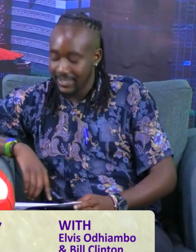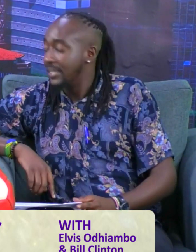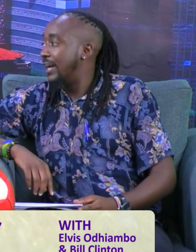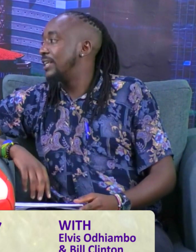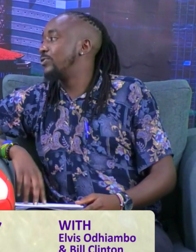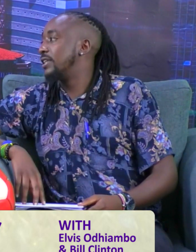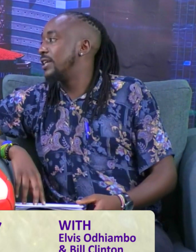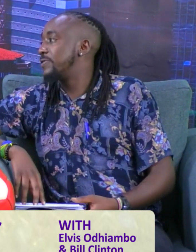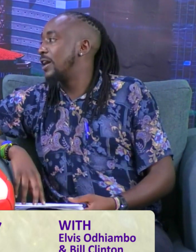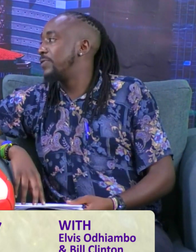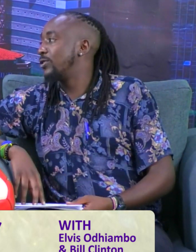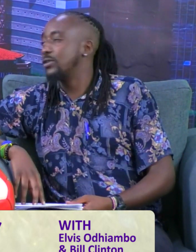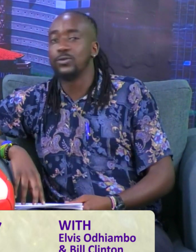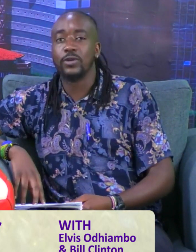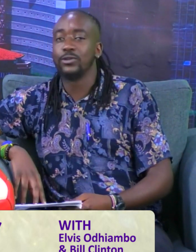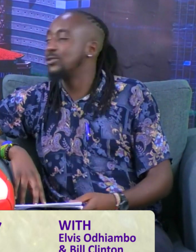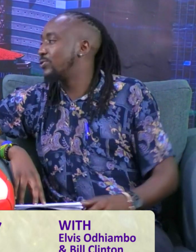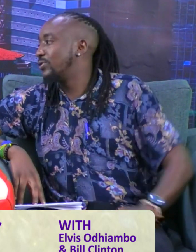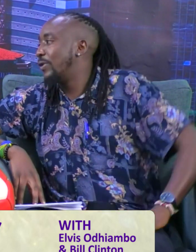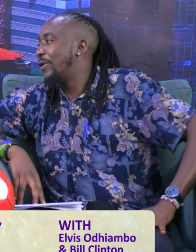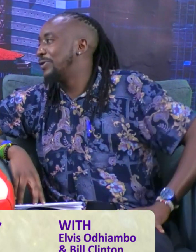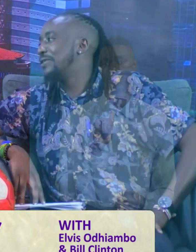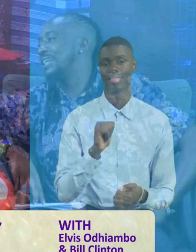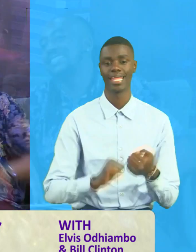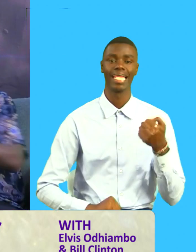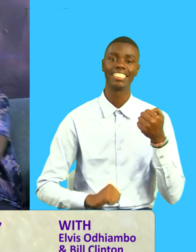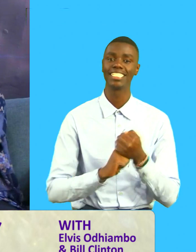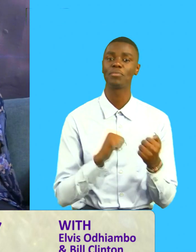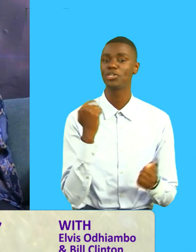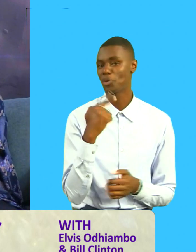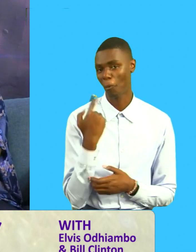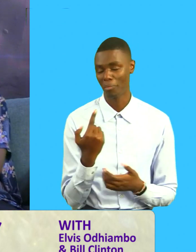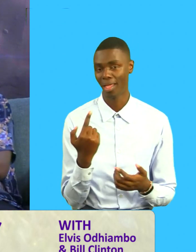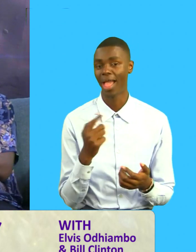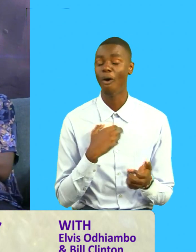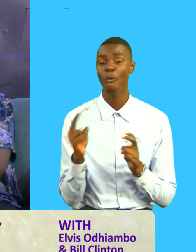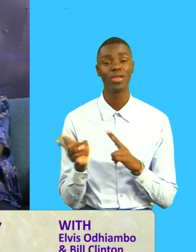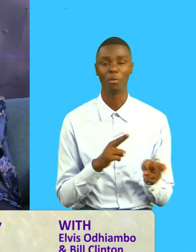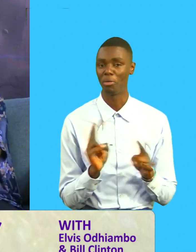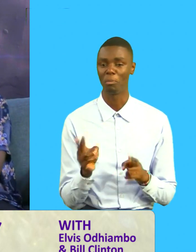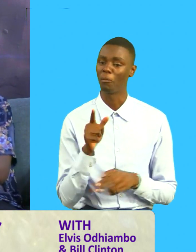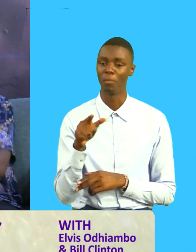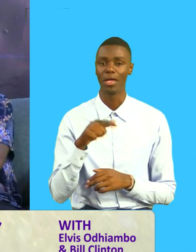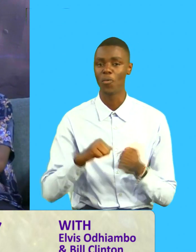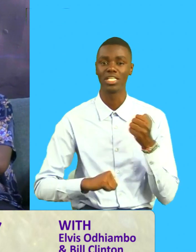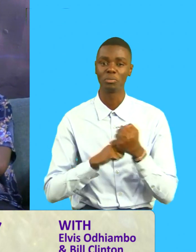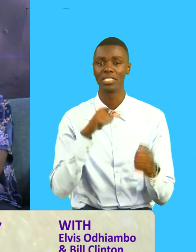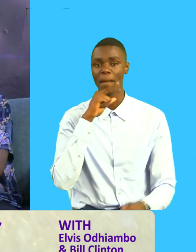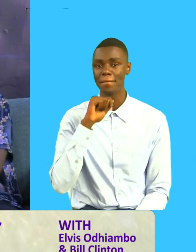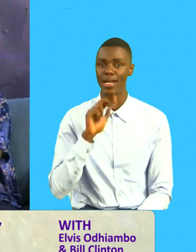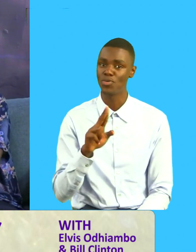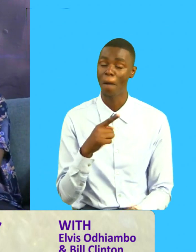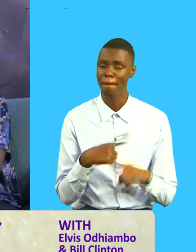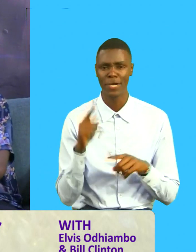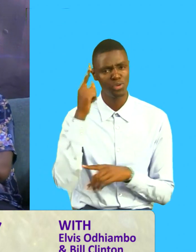work. Ahead of the FA Cup final, who are you going to? It's of course automatic that we're to Manchester United. But then again,